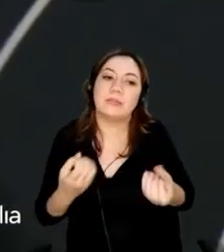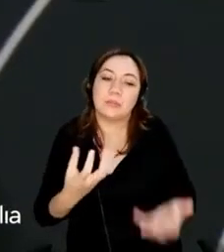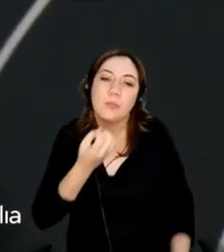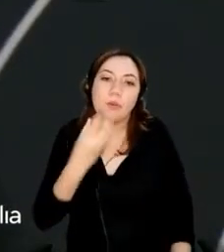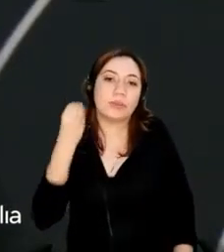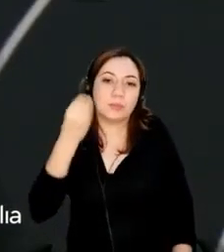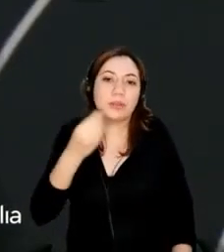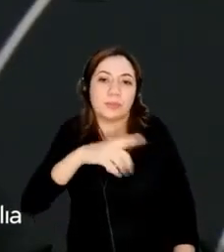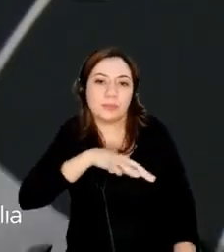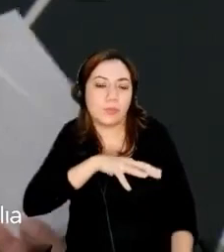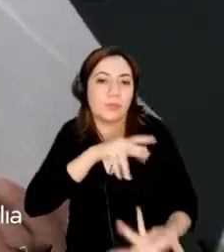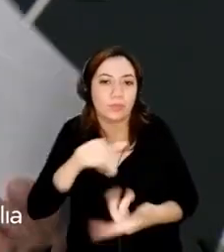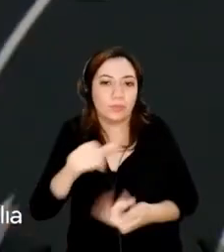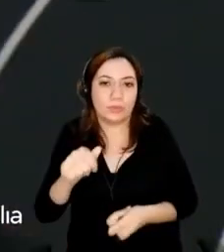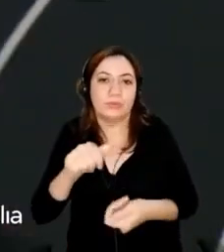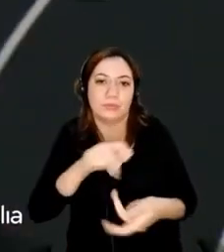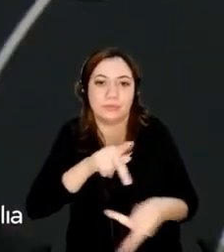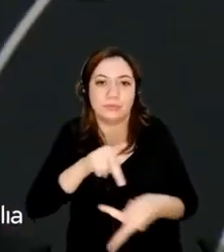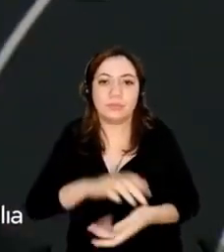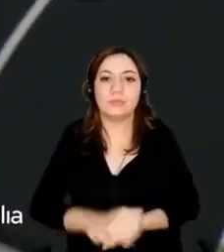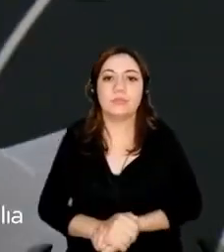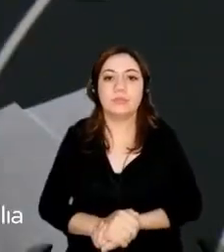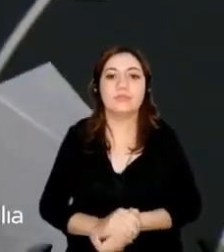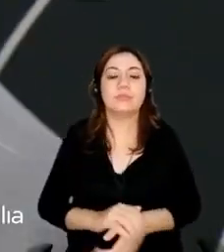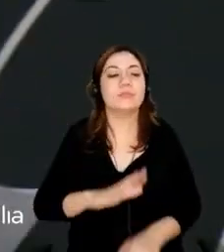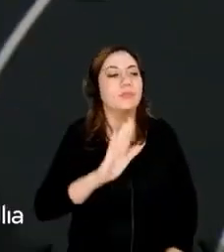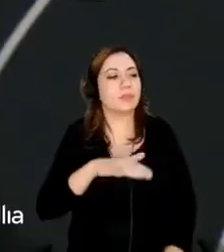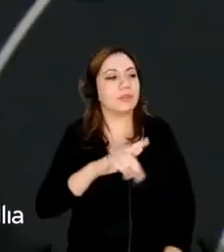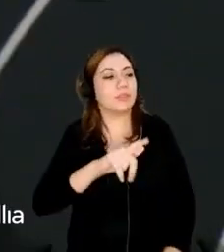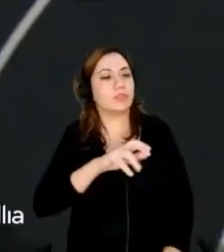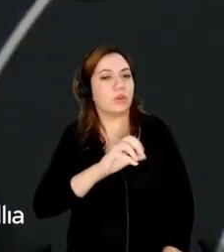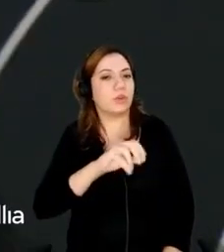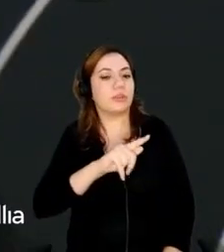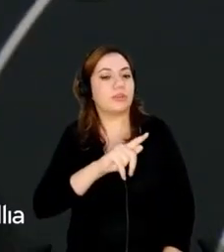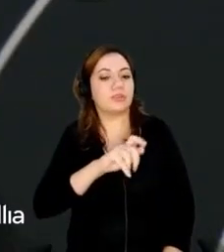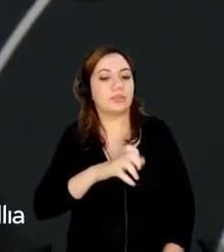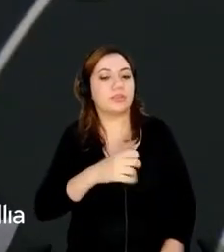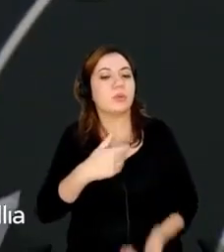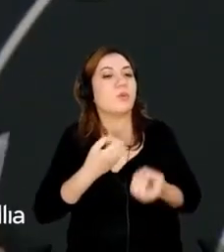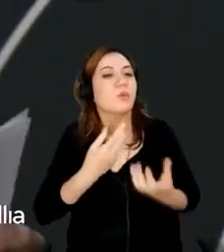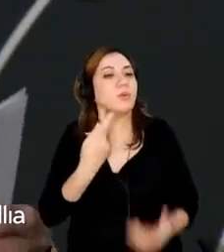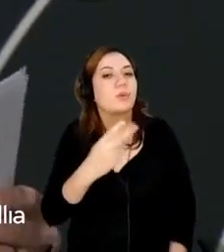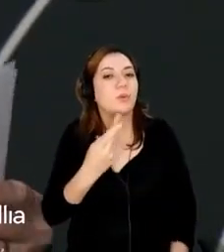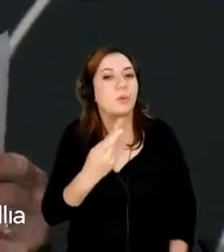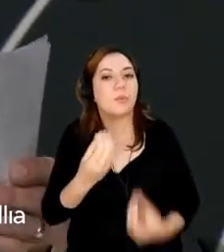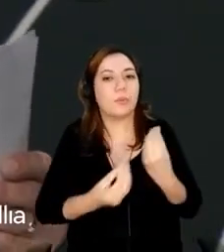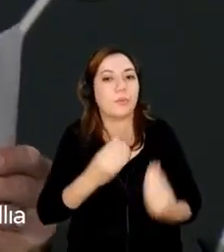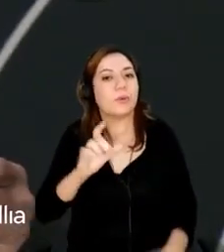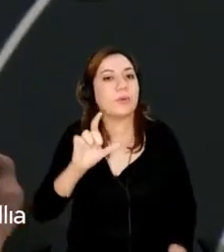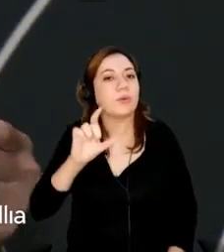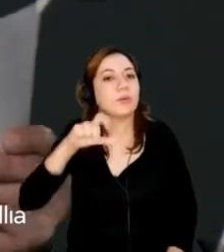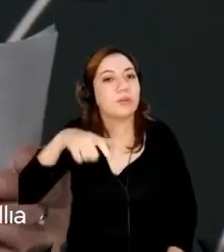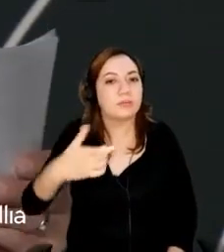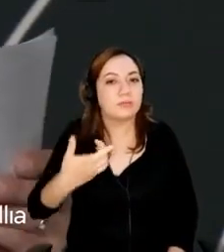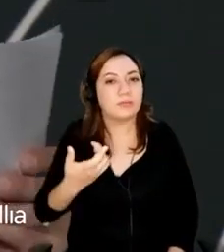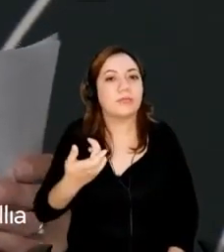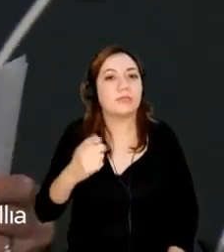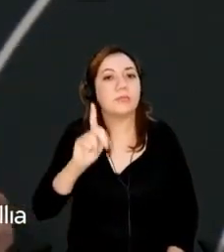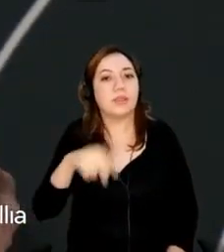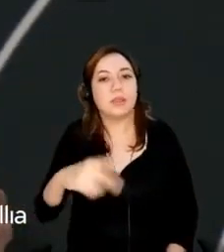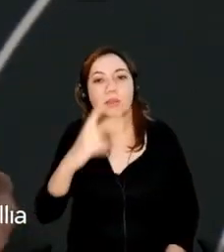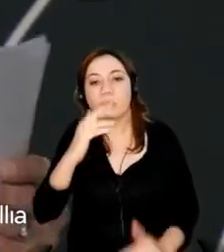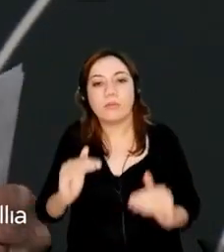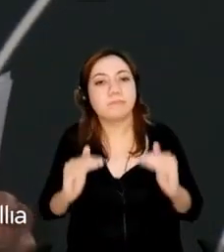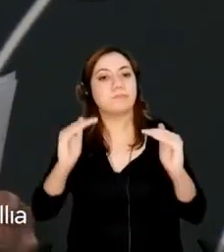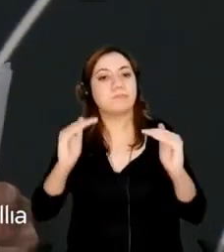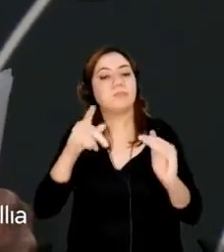mind getting the mic, tell us a little bit about how MasterCard is leveraging AI and kind of how they've embraced it